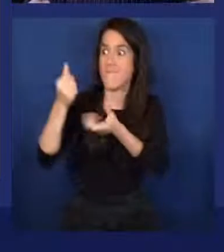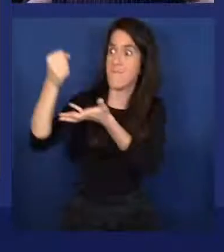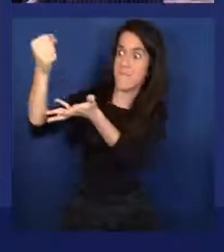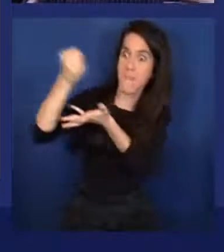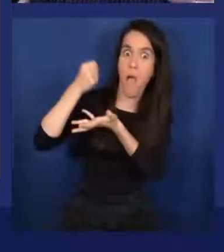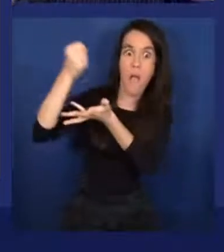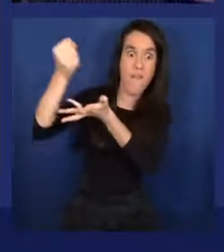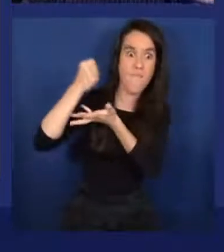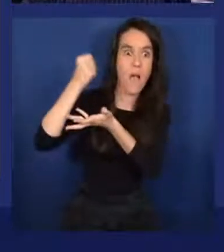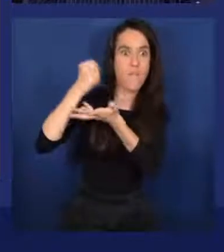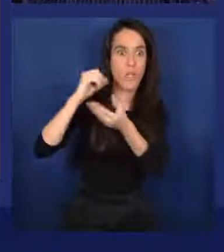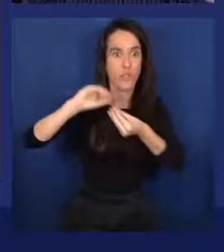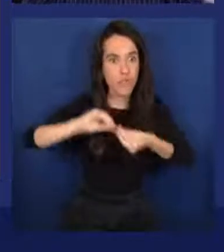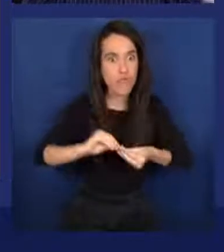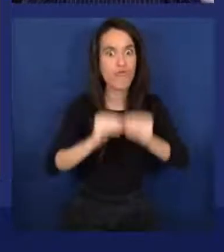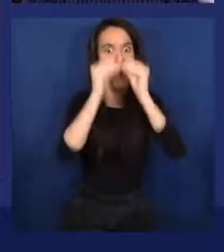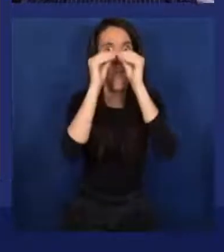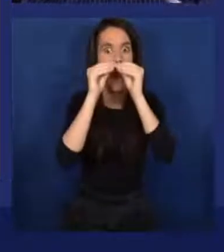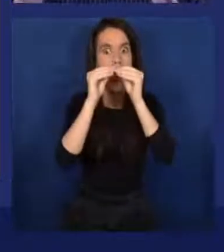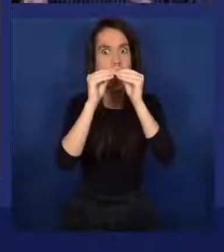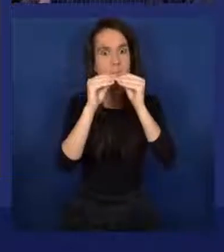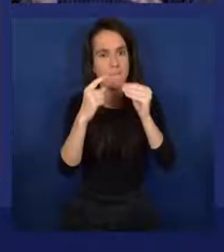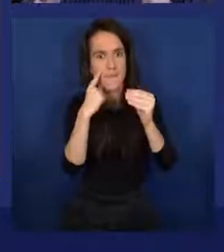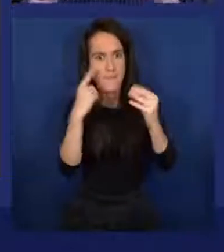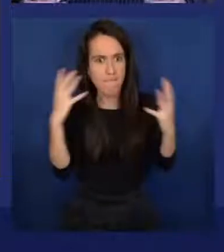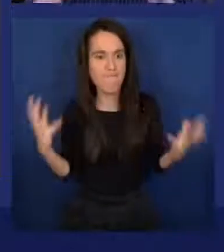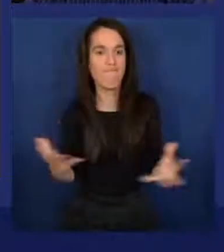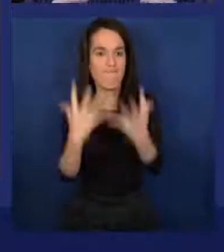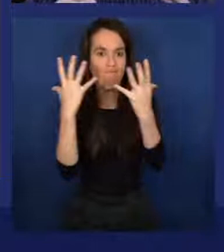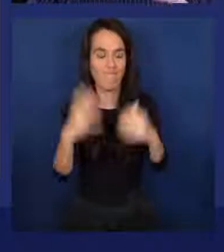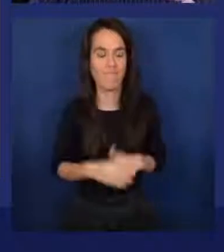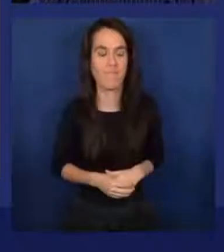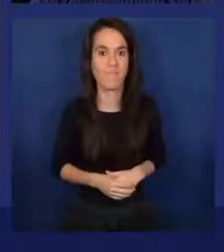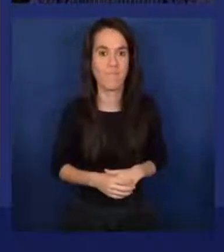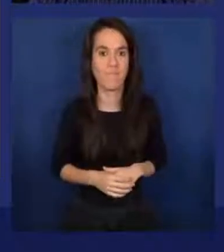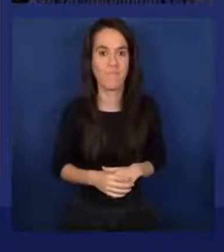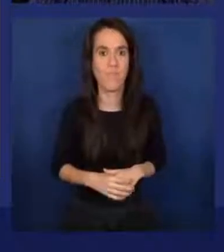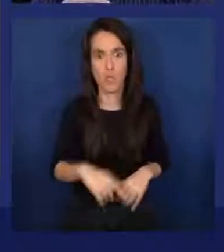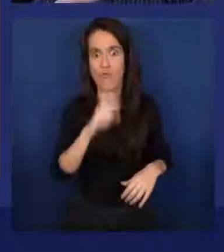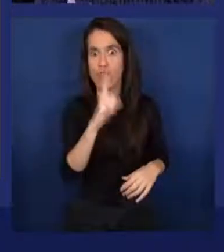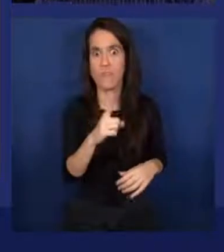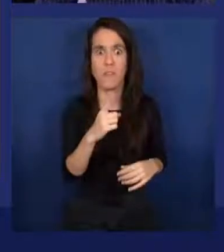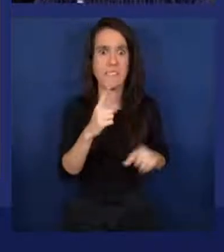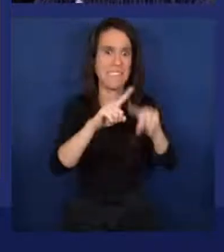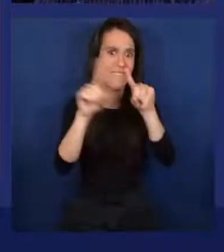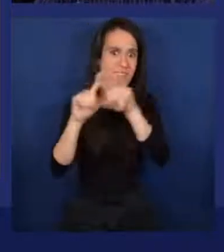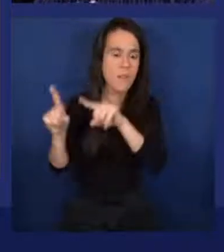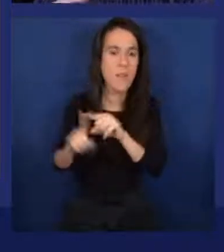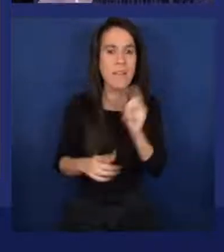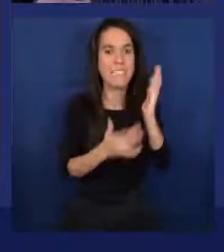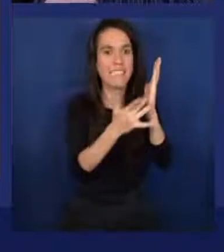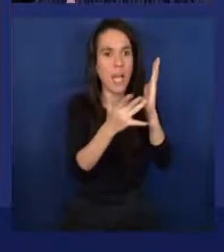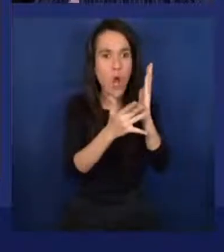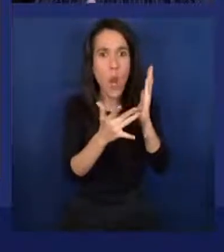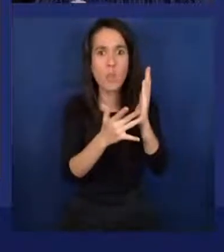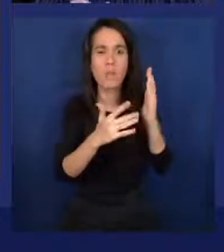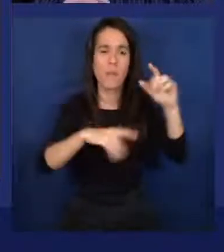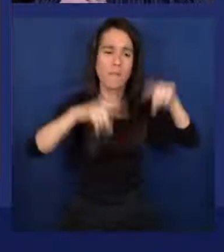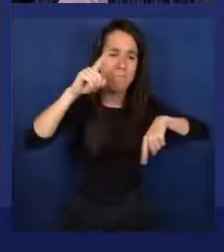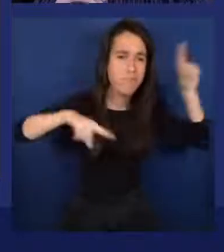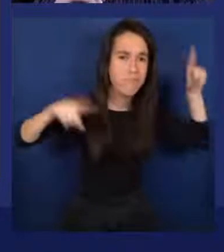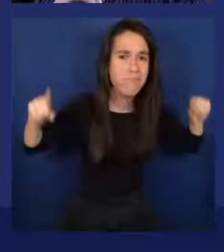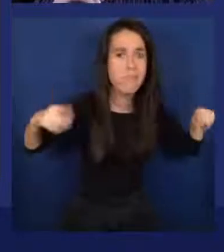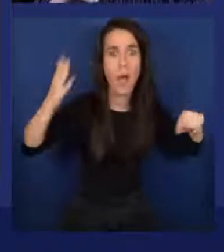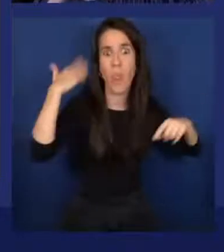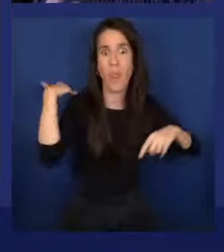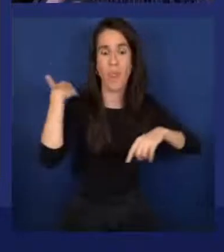create something profound. And along the way, various technologies emerge. And in that time, a lot of the most important